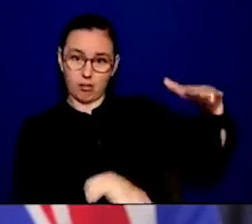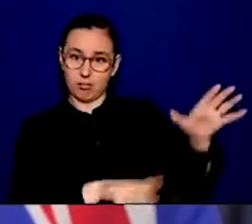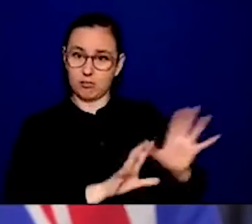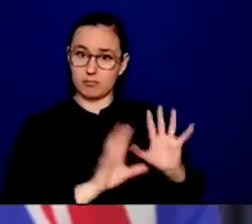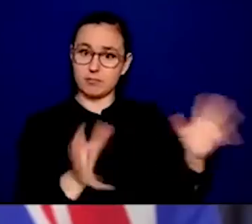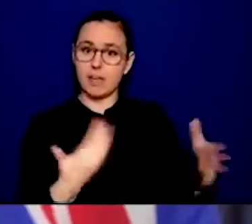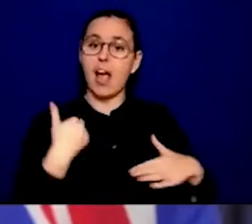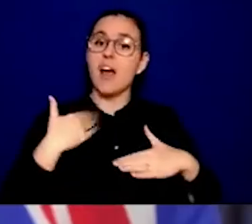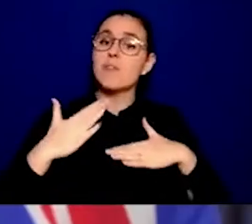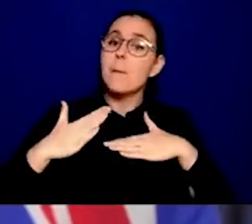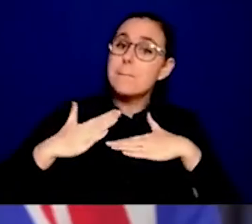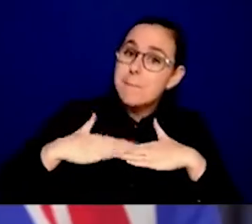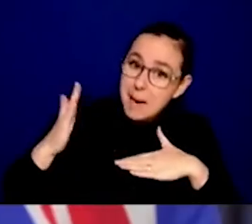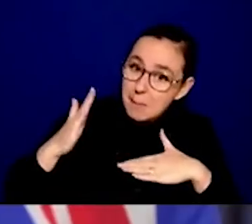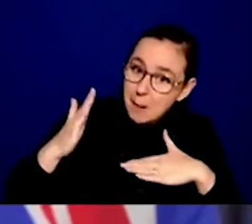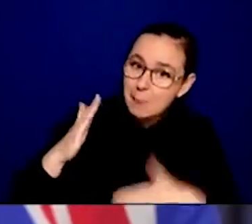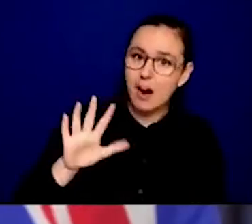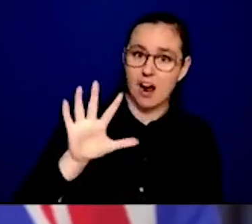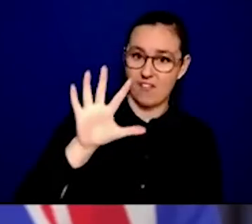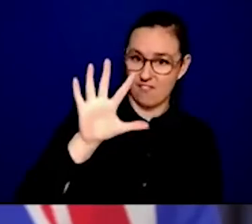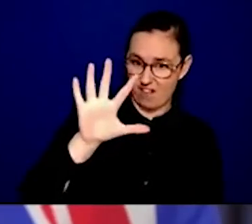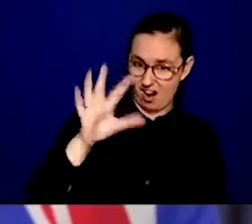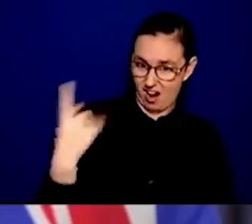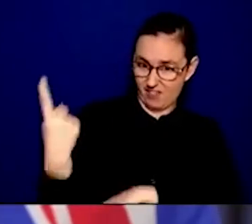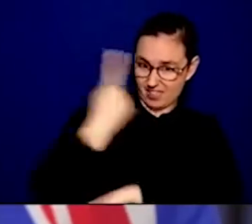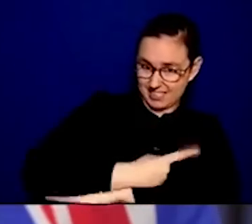employer-paid sick leave each year.